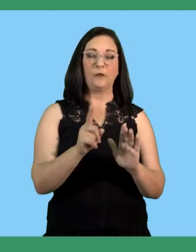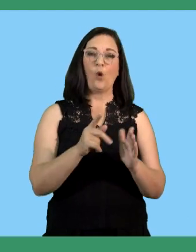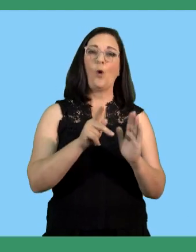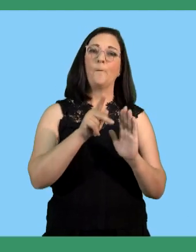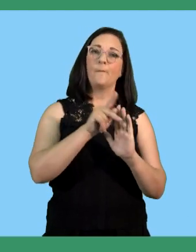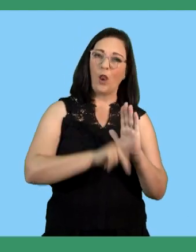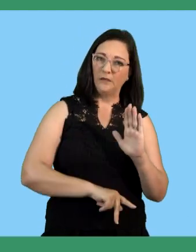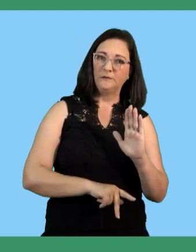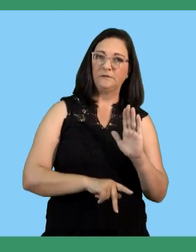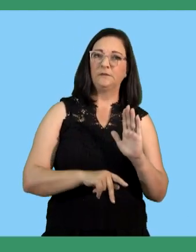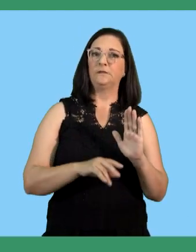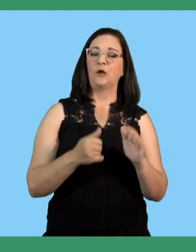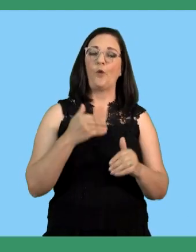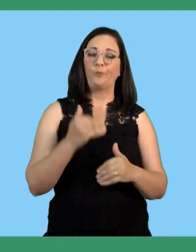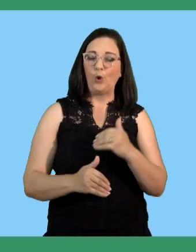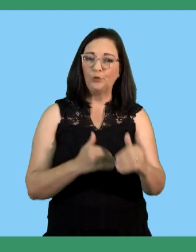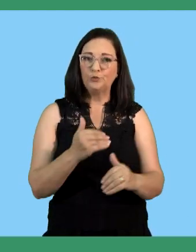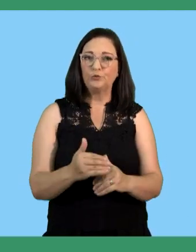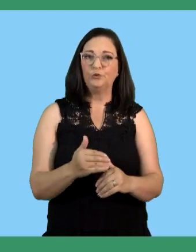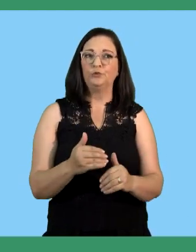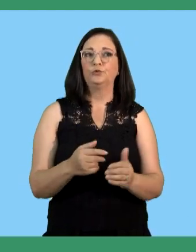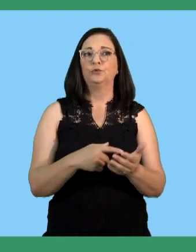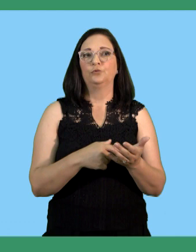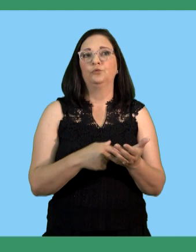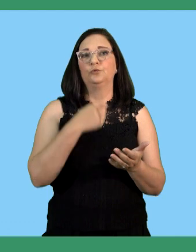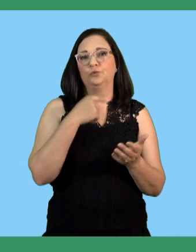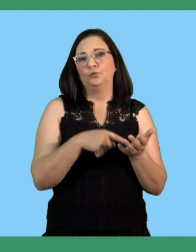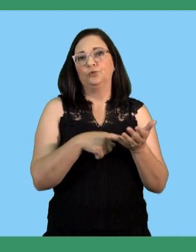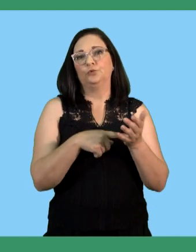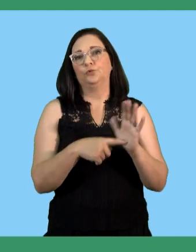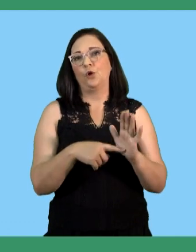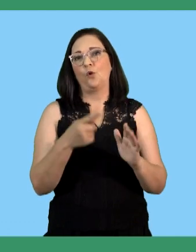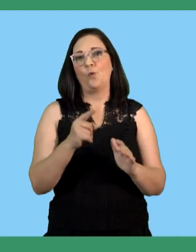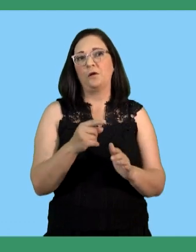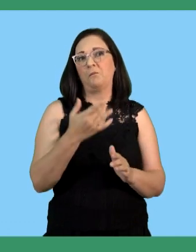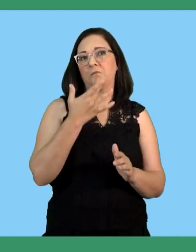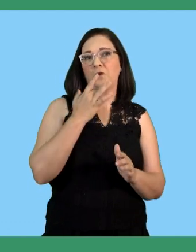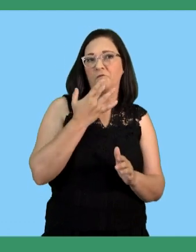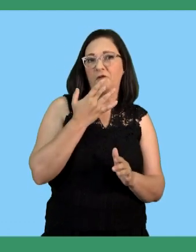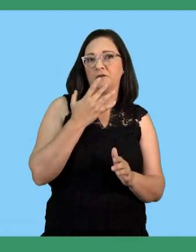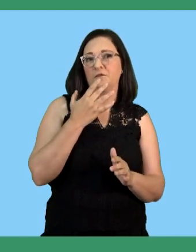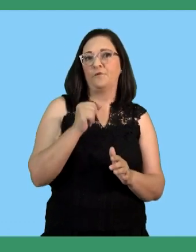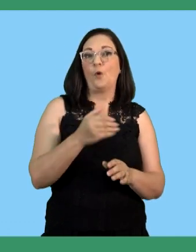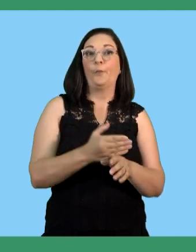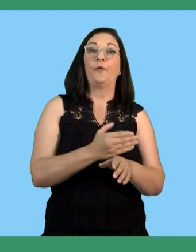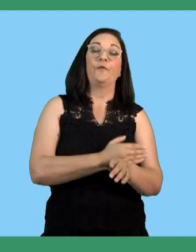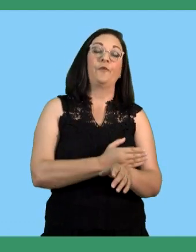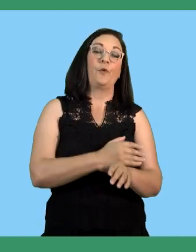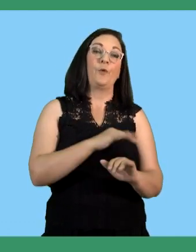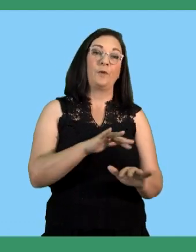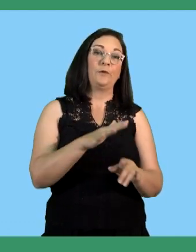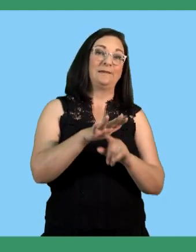is a policy and the process of providing preferences in employment opportunities for the